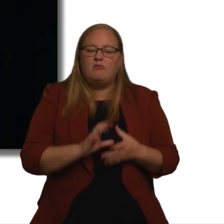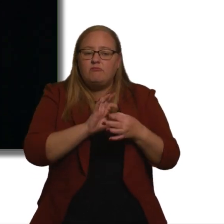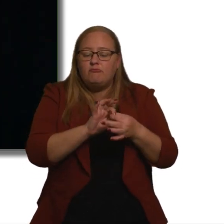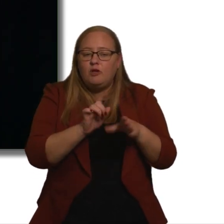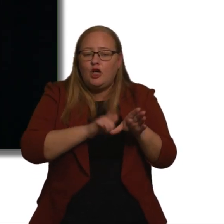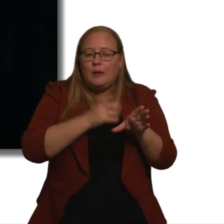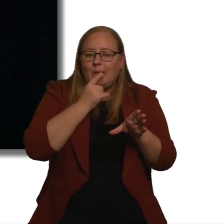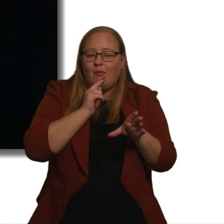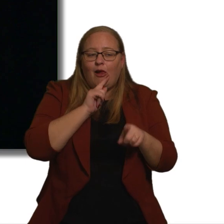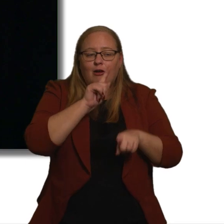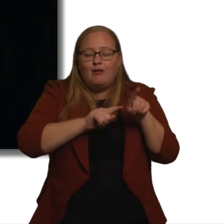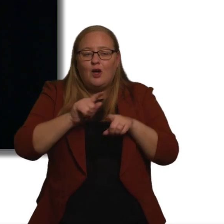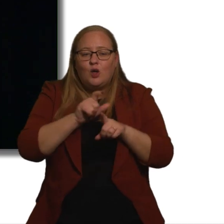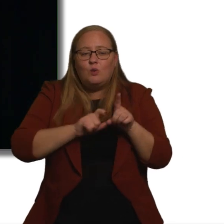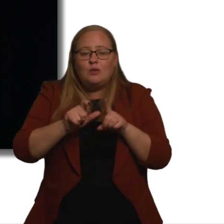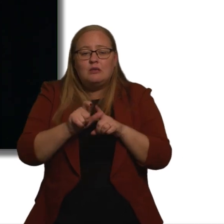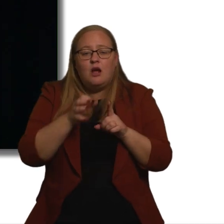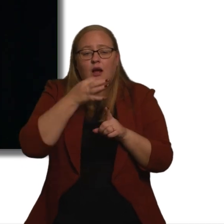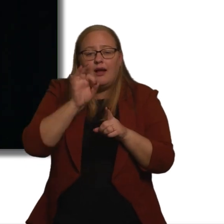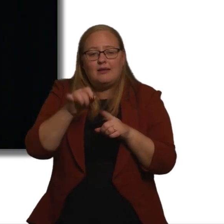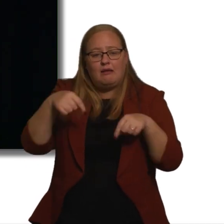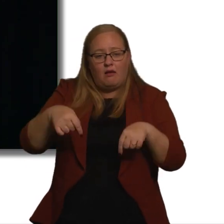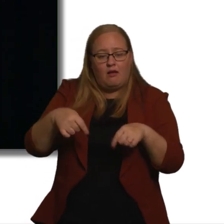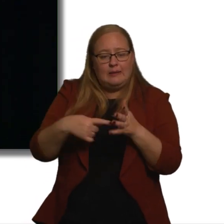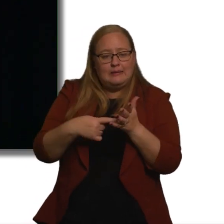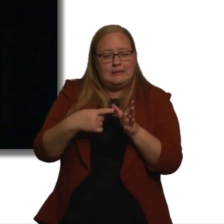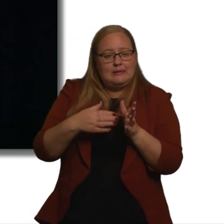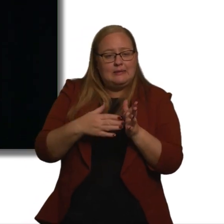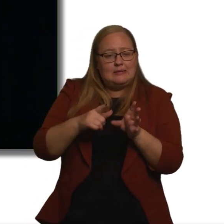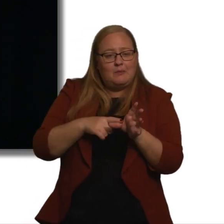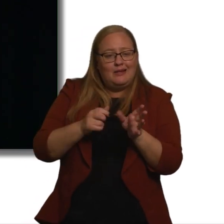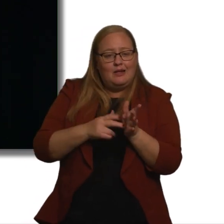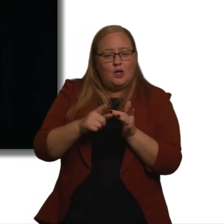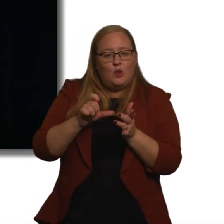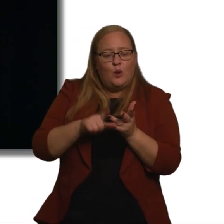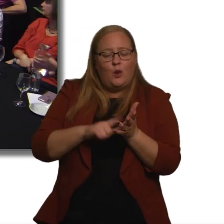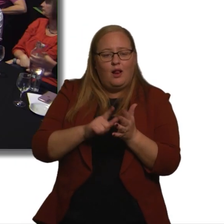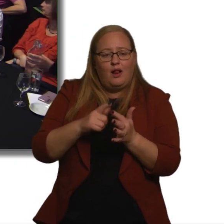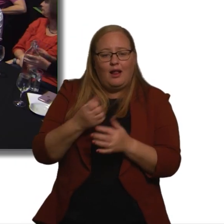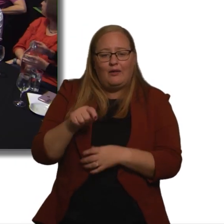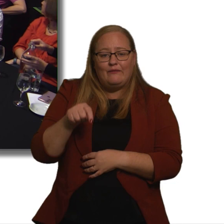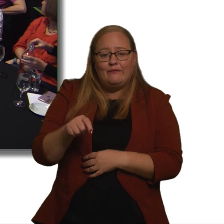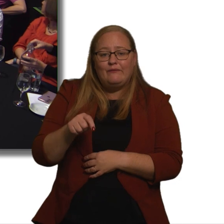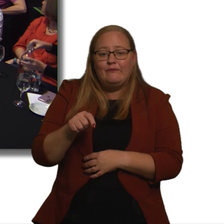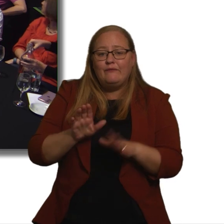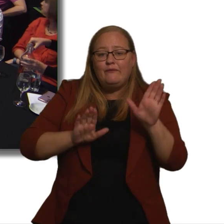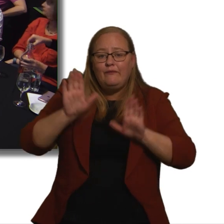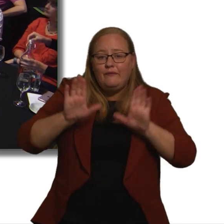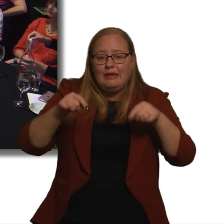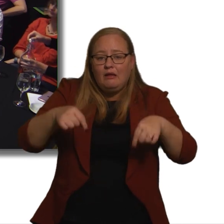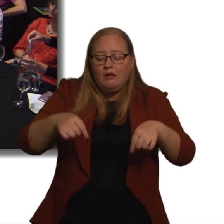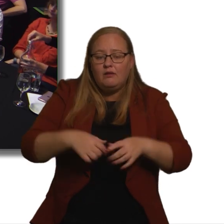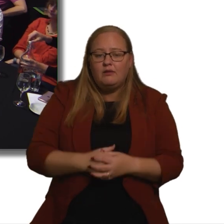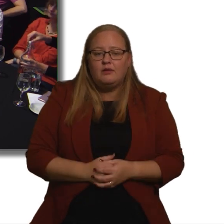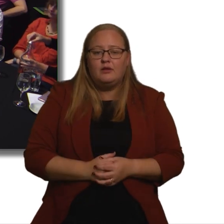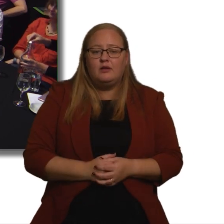communities. Tammy and Nicole, can I see, have we got any questions in the room? Has anyone put their hands up?